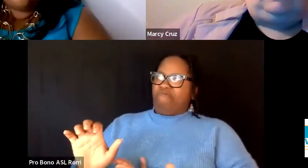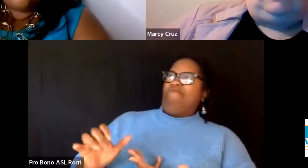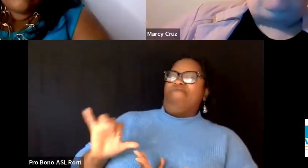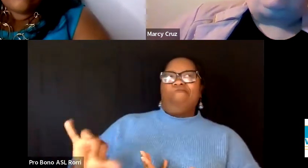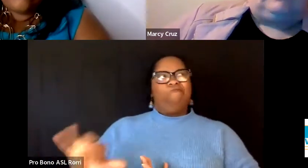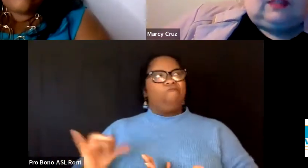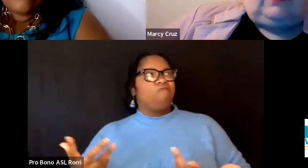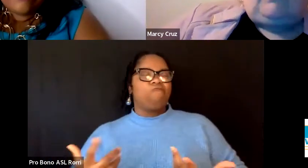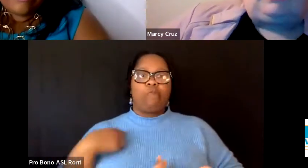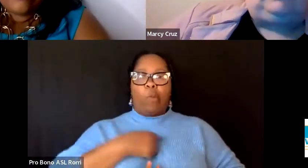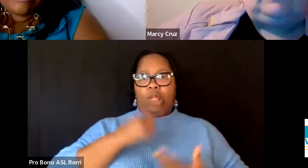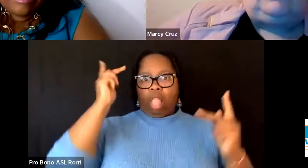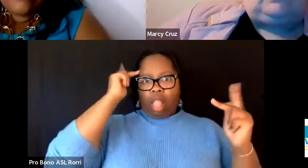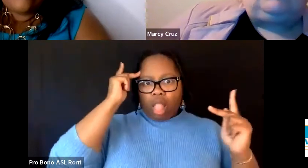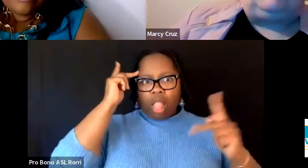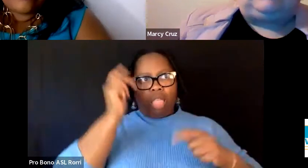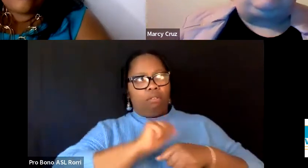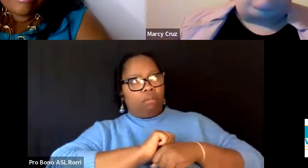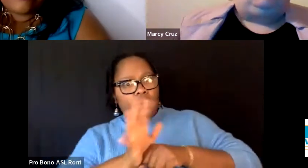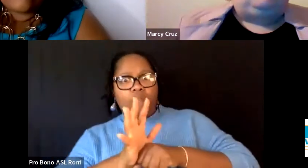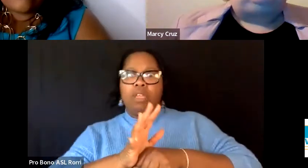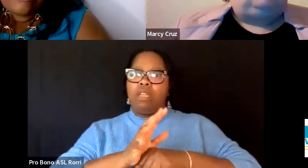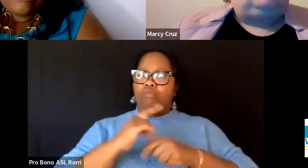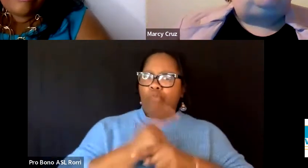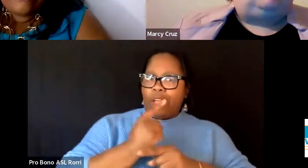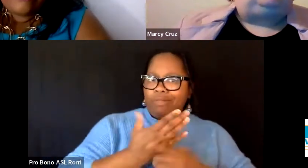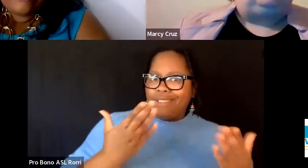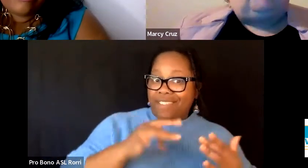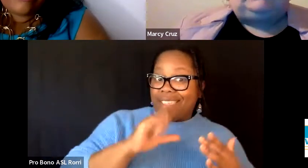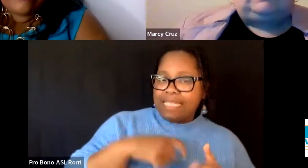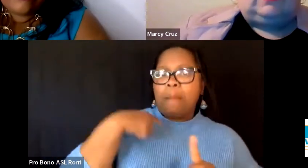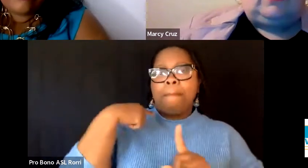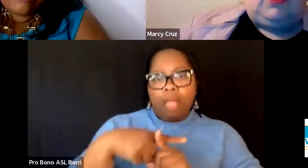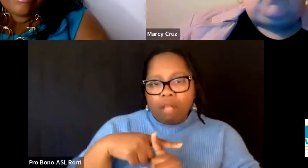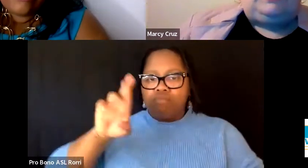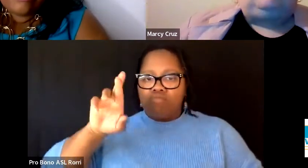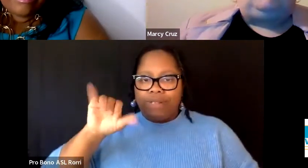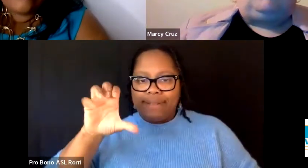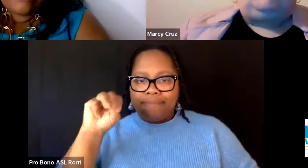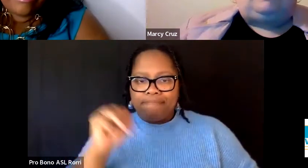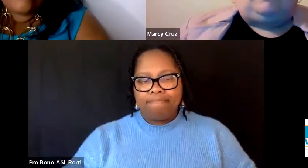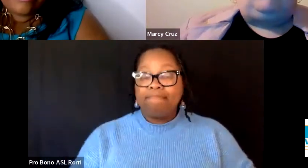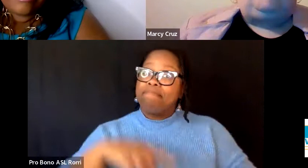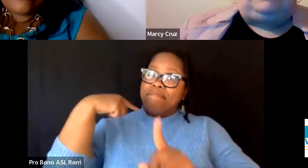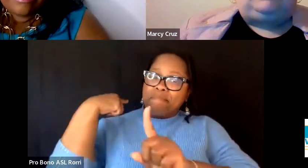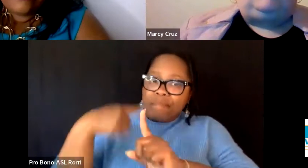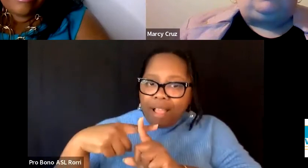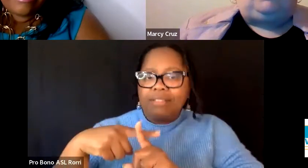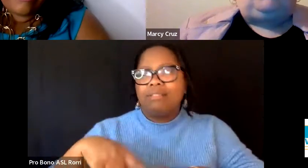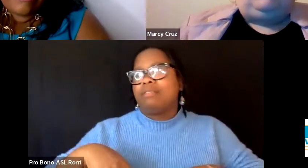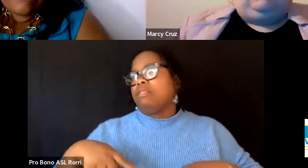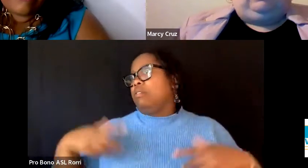pandemic and regular stuff that regular folks, but like we have to worry about, racism. We have to worry about